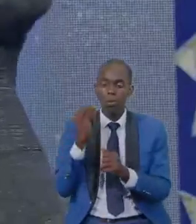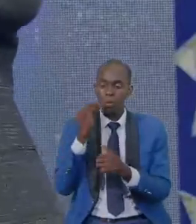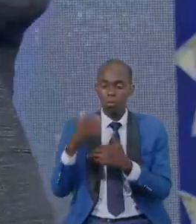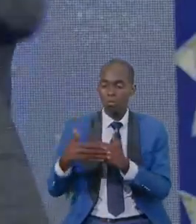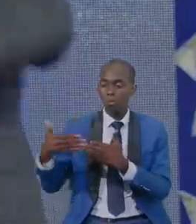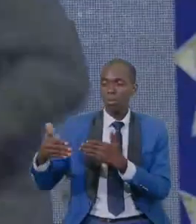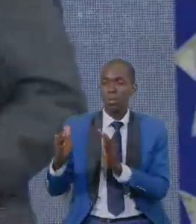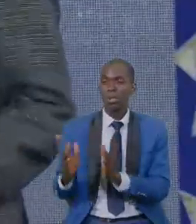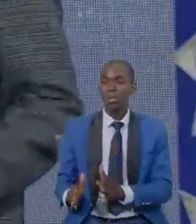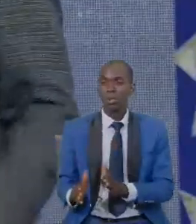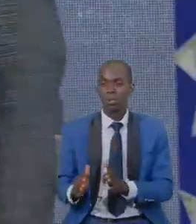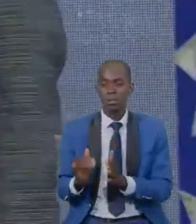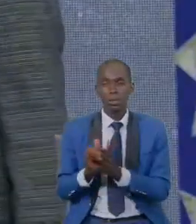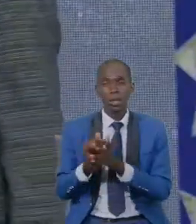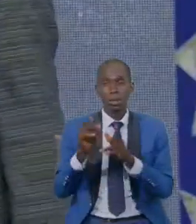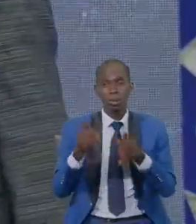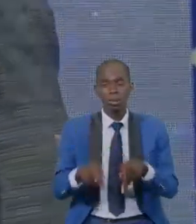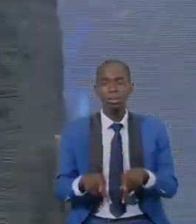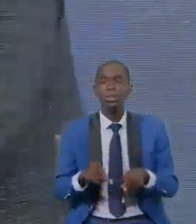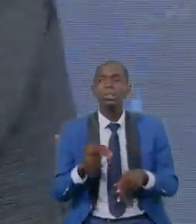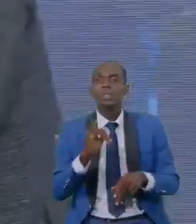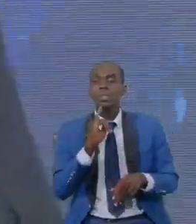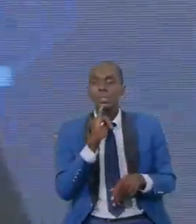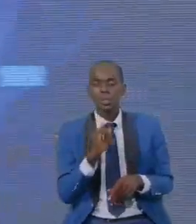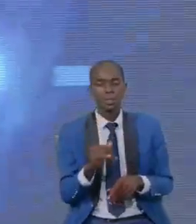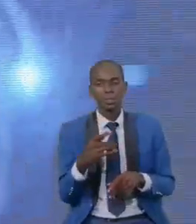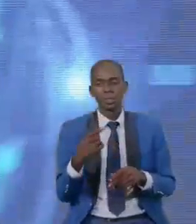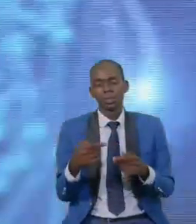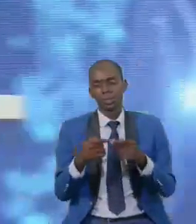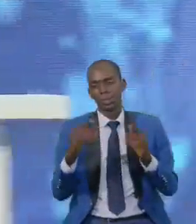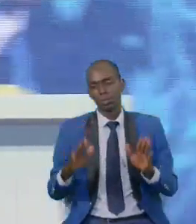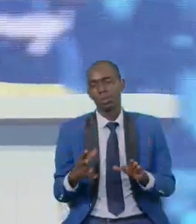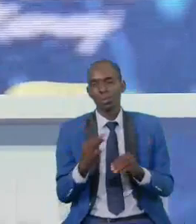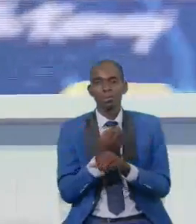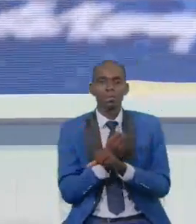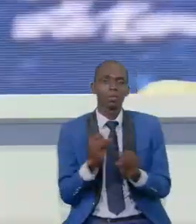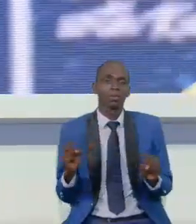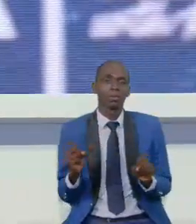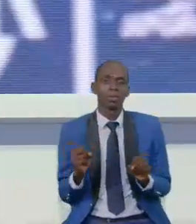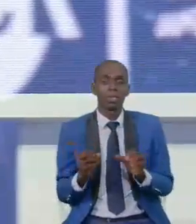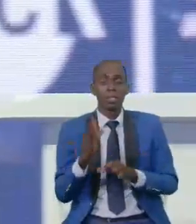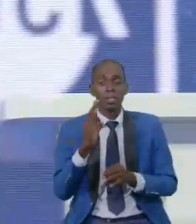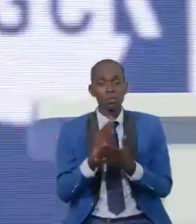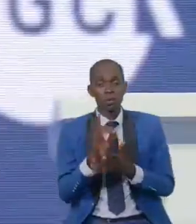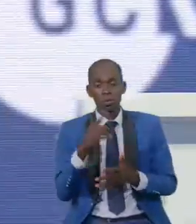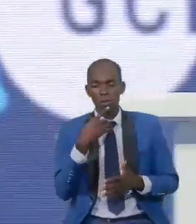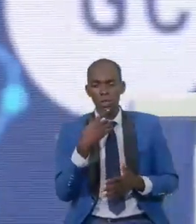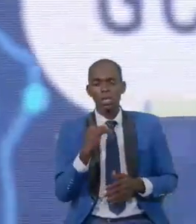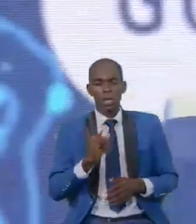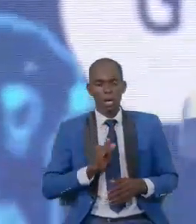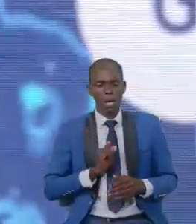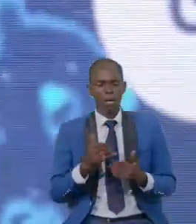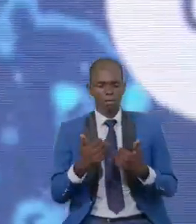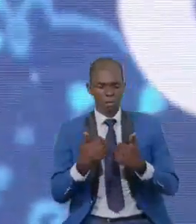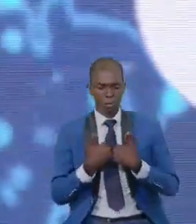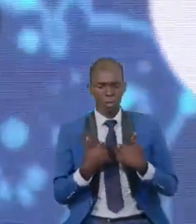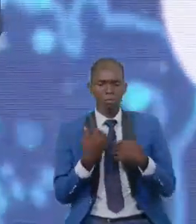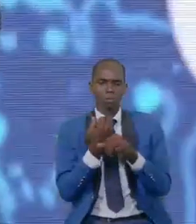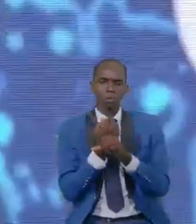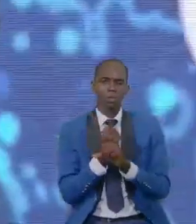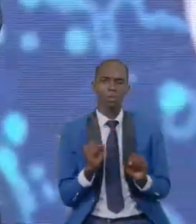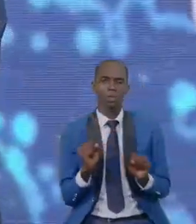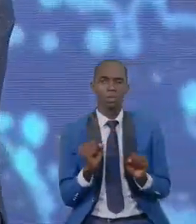that's not the evidence of salvation. If somebody says, I have salvation, and is